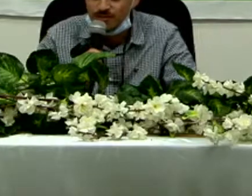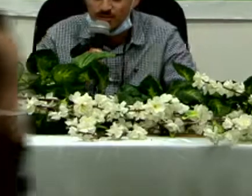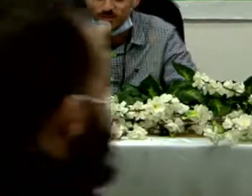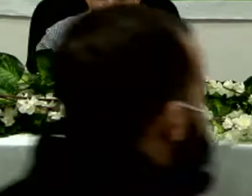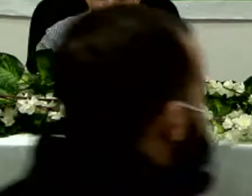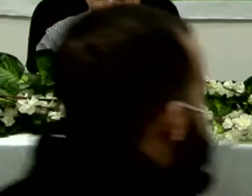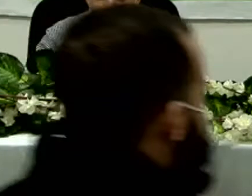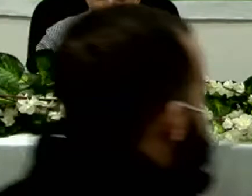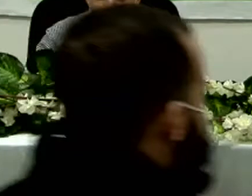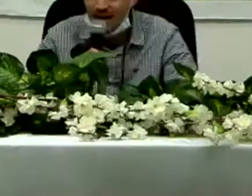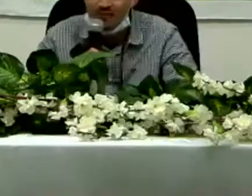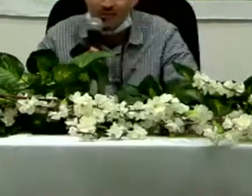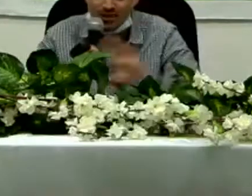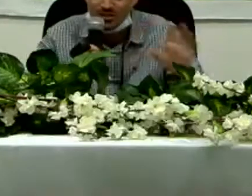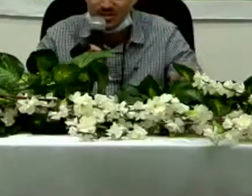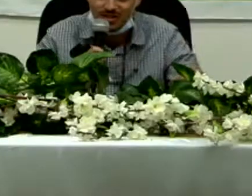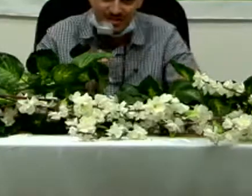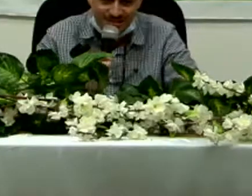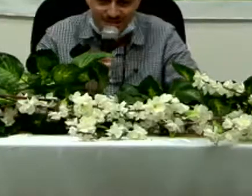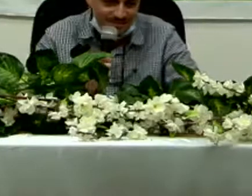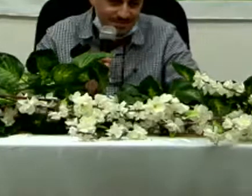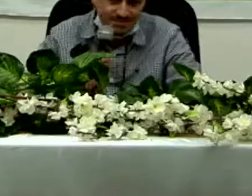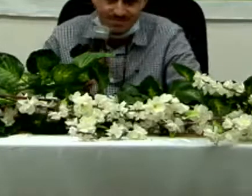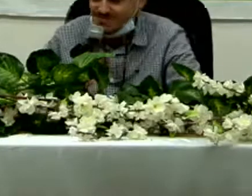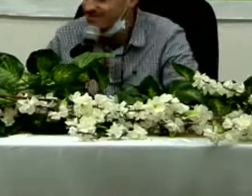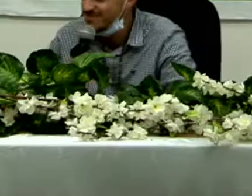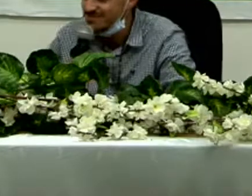al-Kazem or any variation to that.